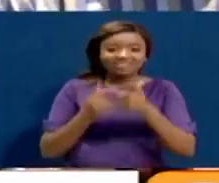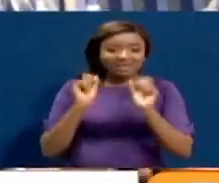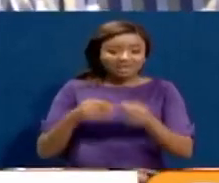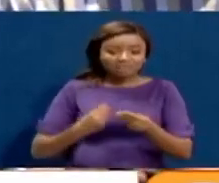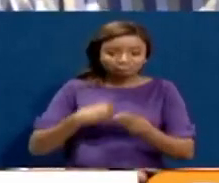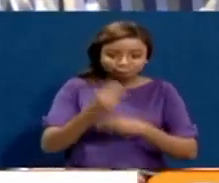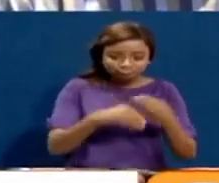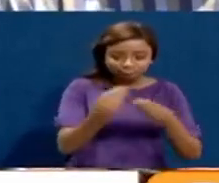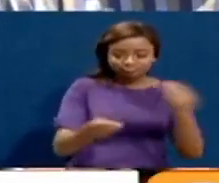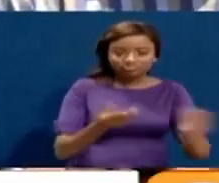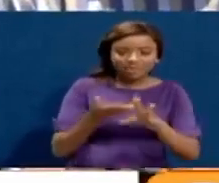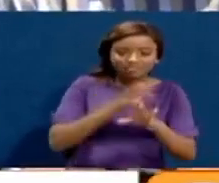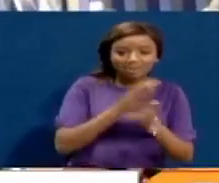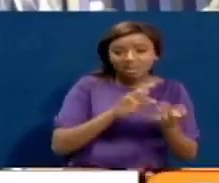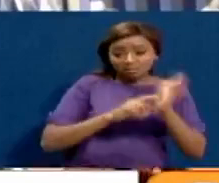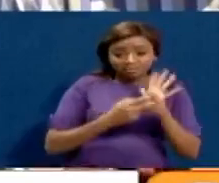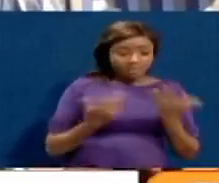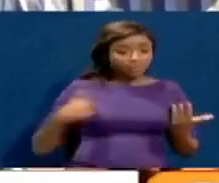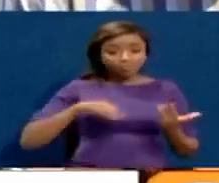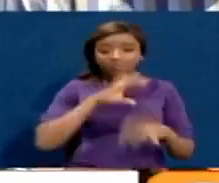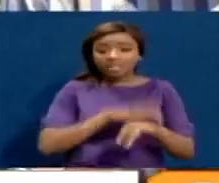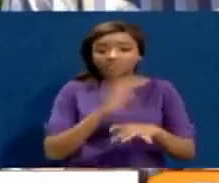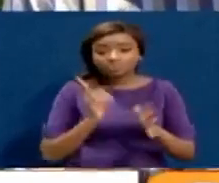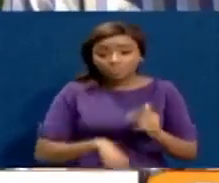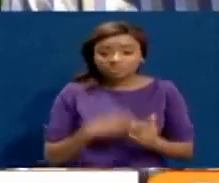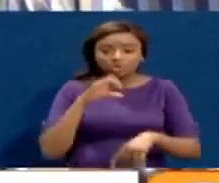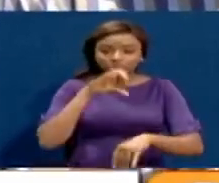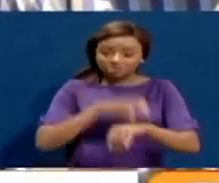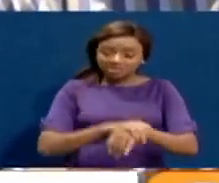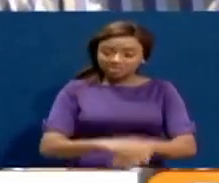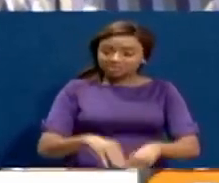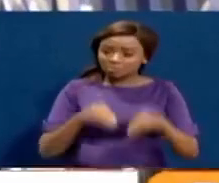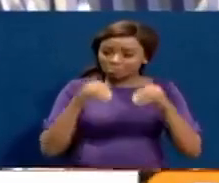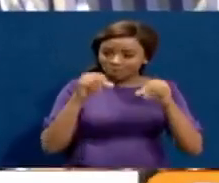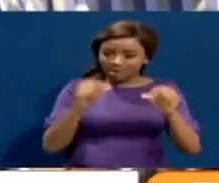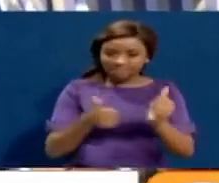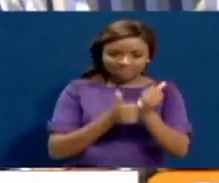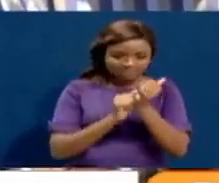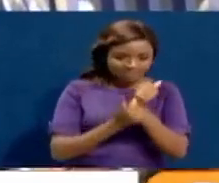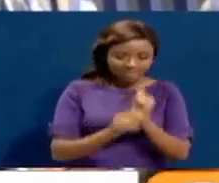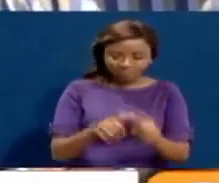goes back translate to the grain. And by the end of the day, what are you going to get? You'll get very quality grain,